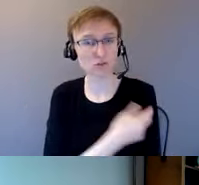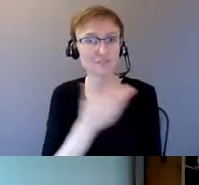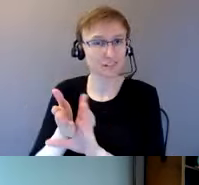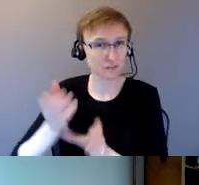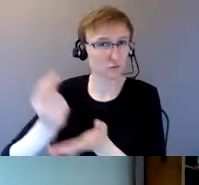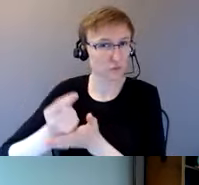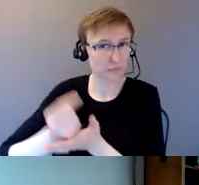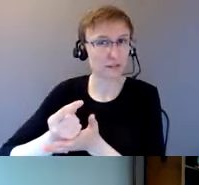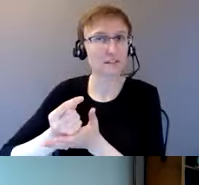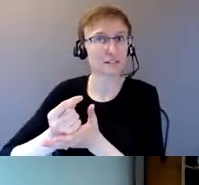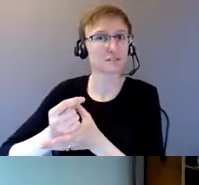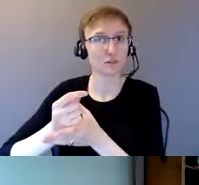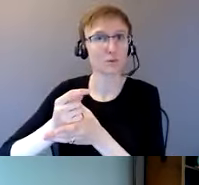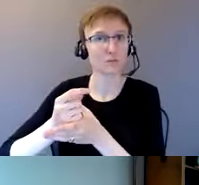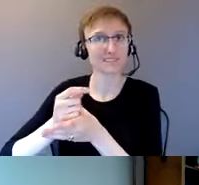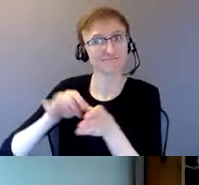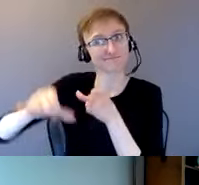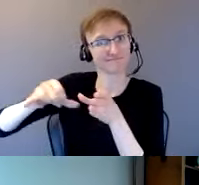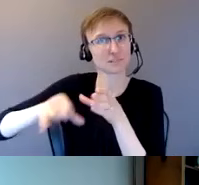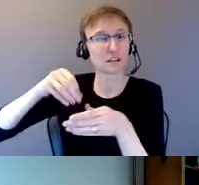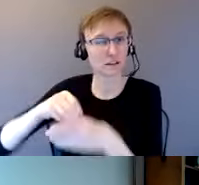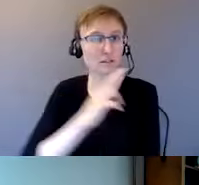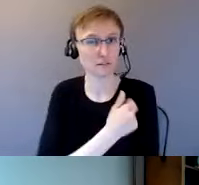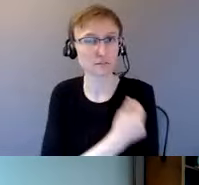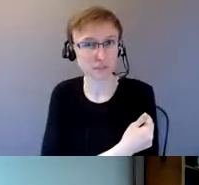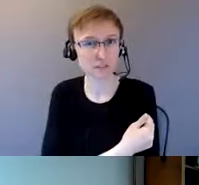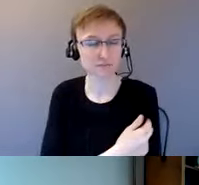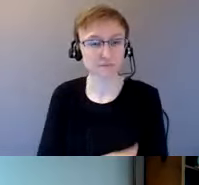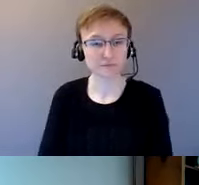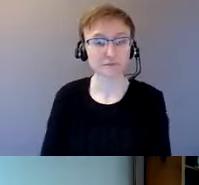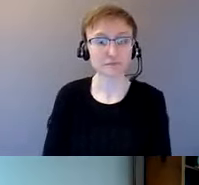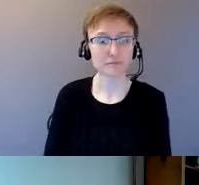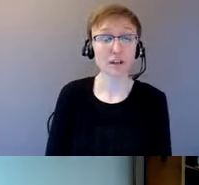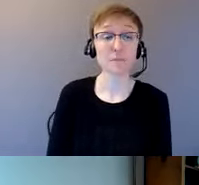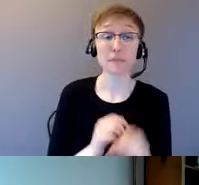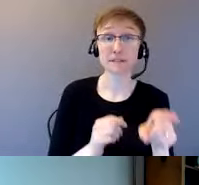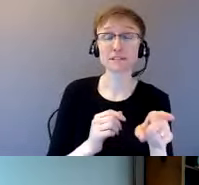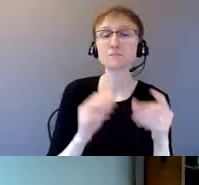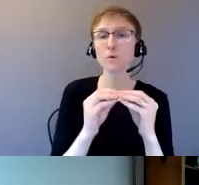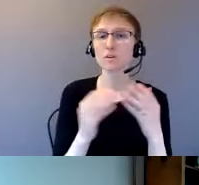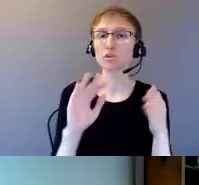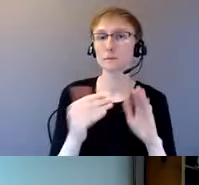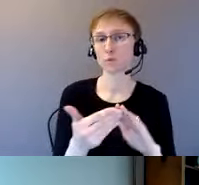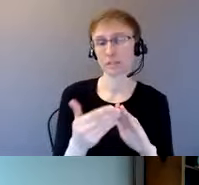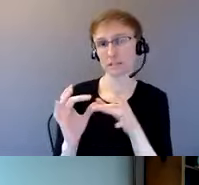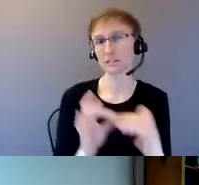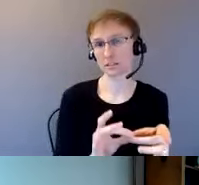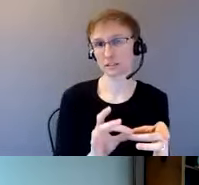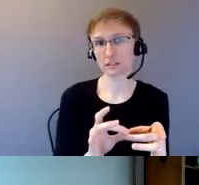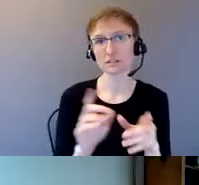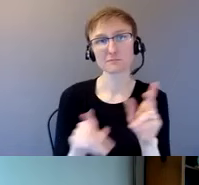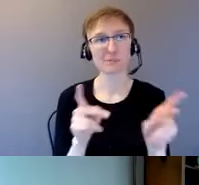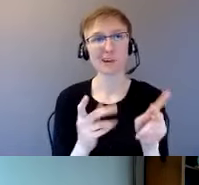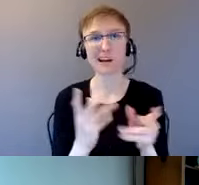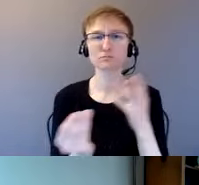of a psychiatric condition. But in the community, we're dealing with people outside for the most